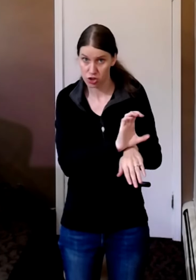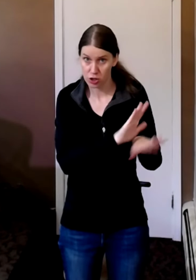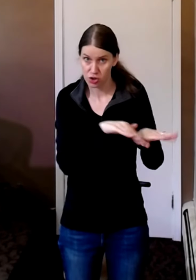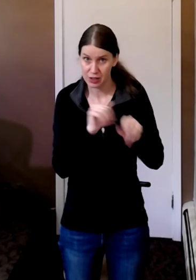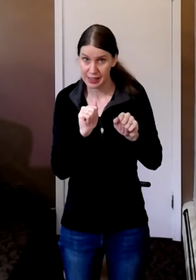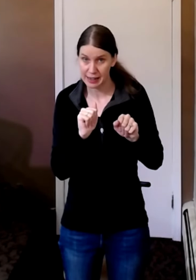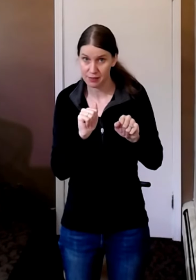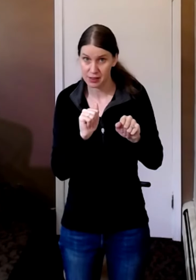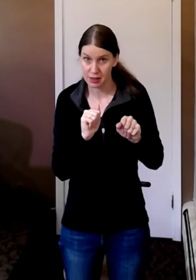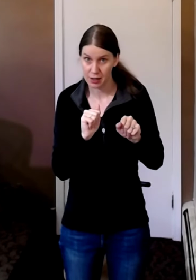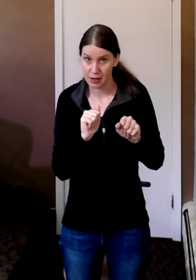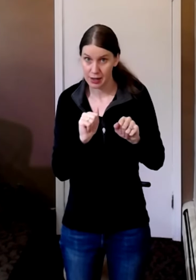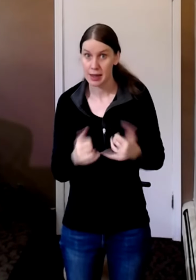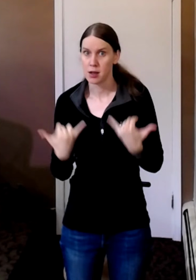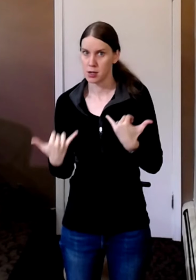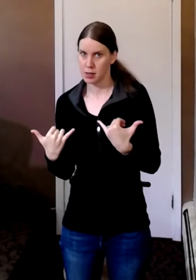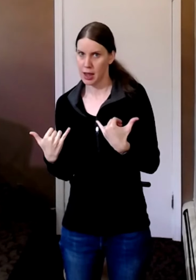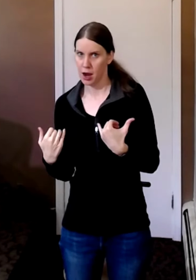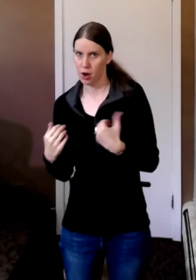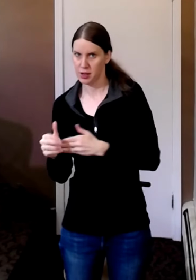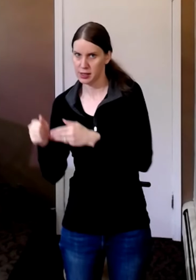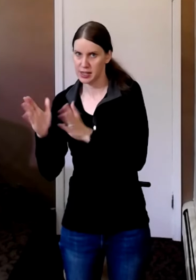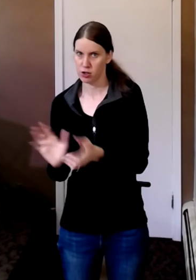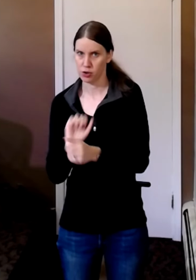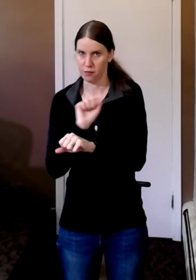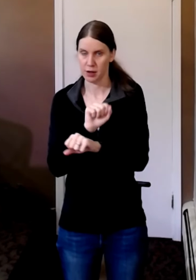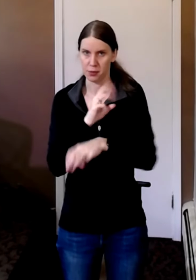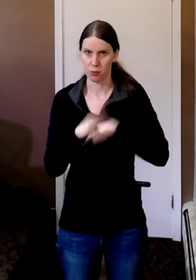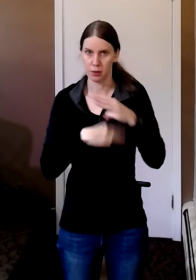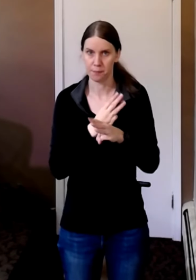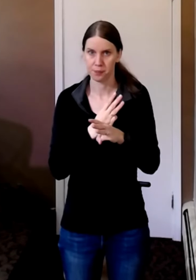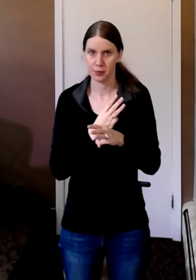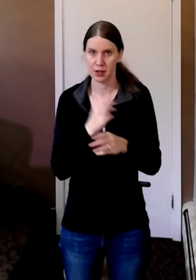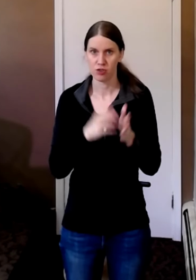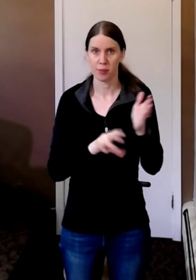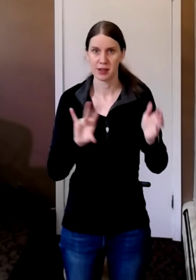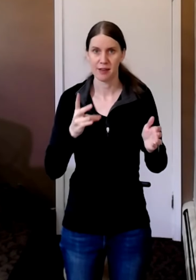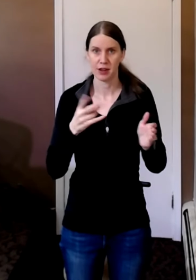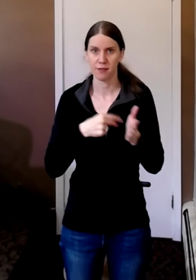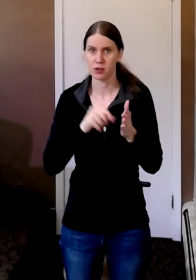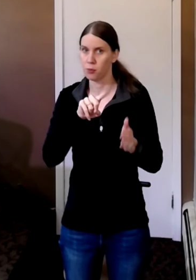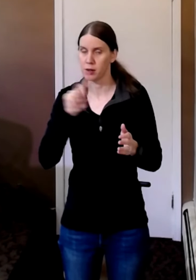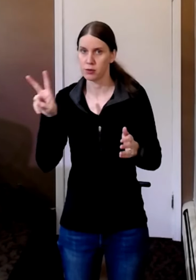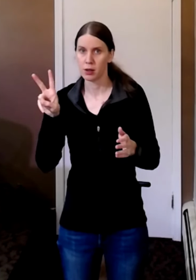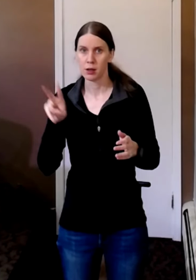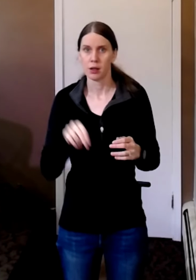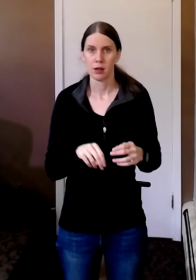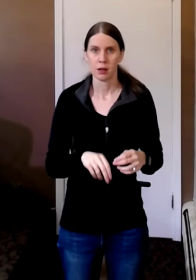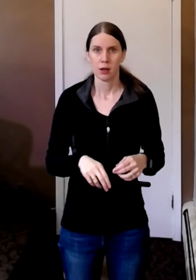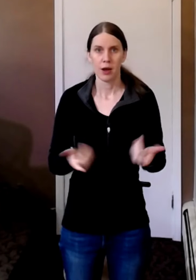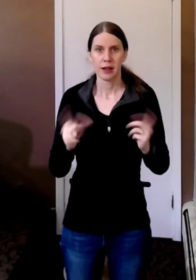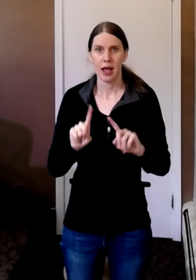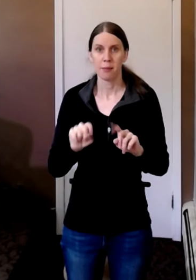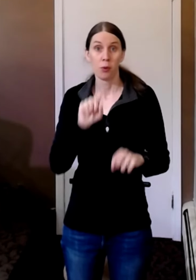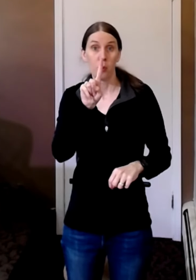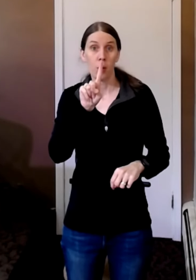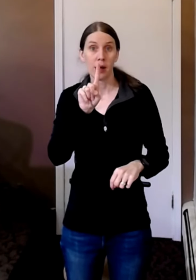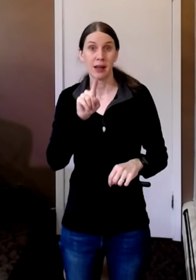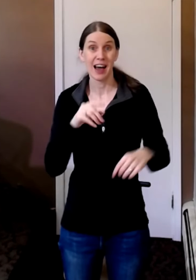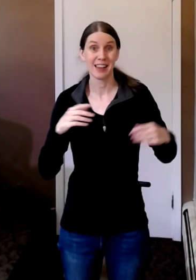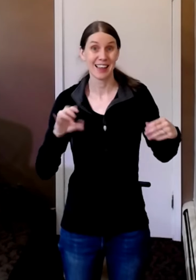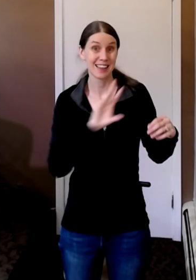the takeover begins. In chapter 17, verses 1 and 2, it says, "And there came one of the seven angels